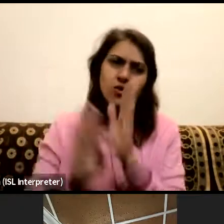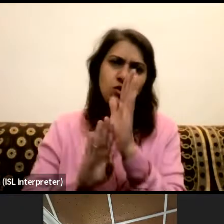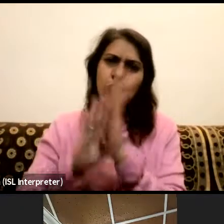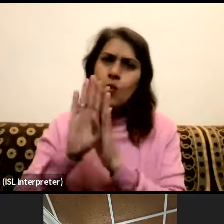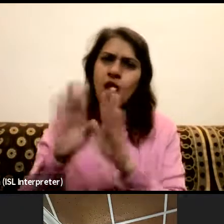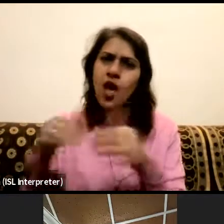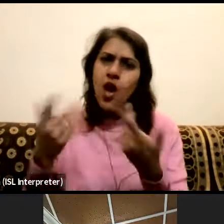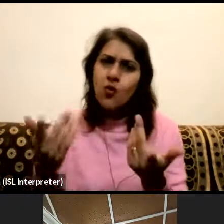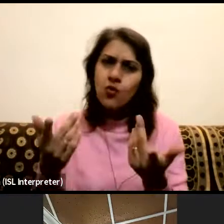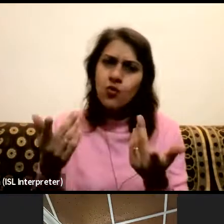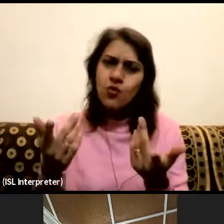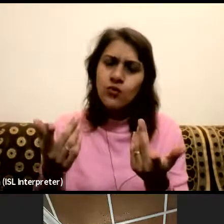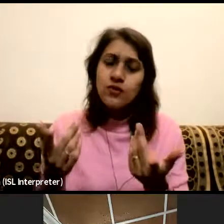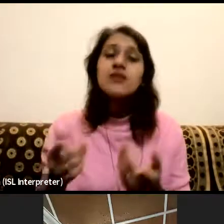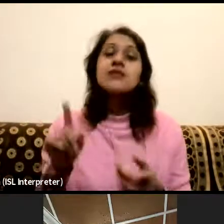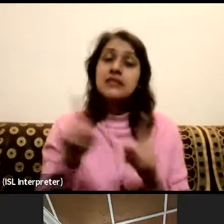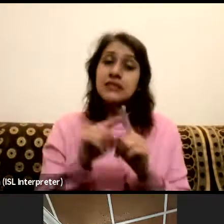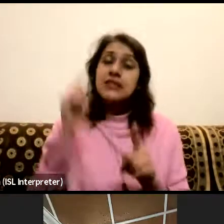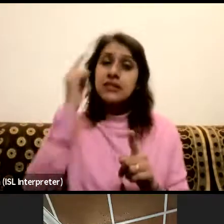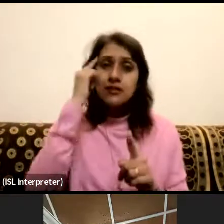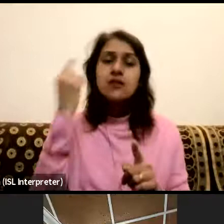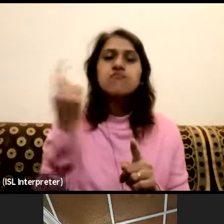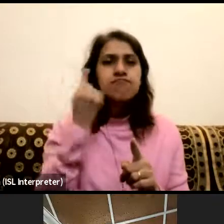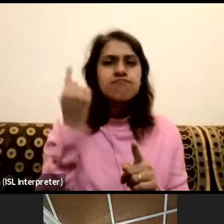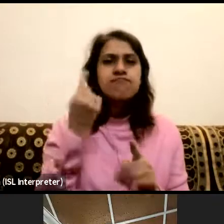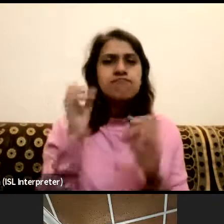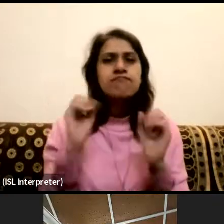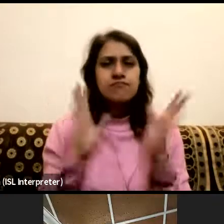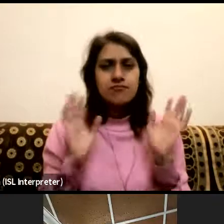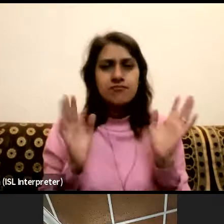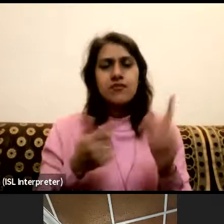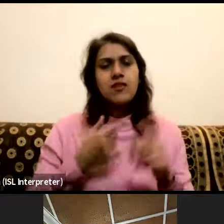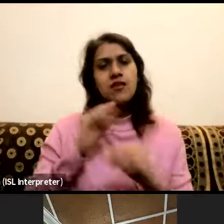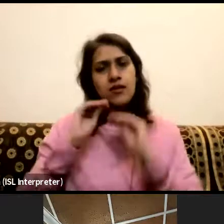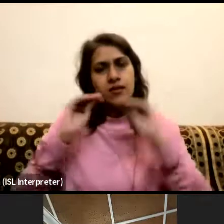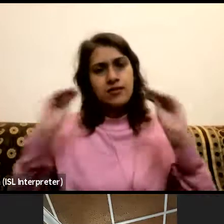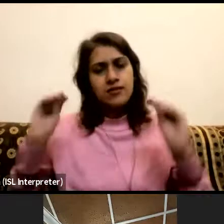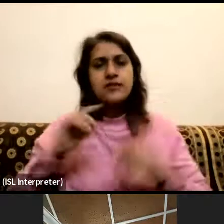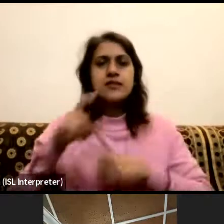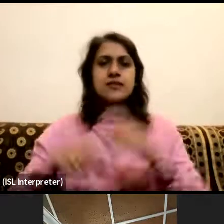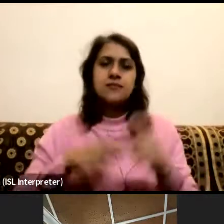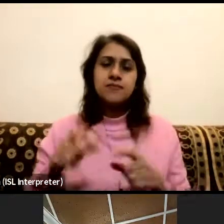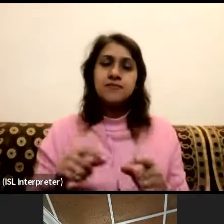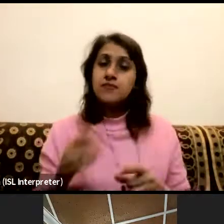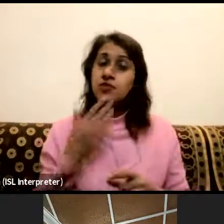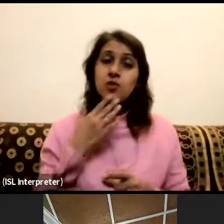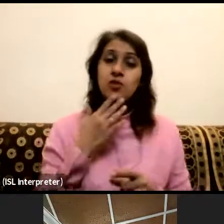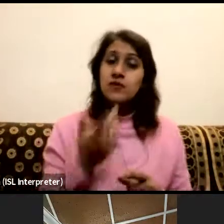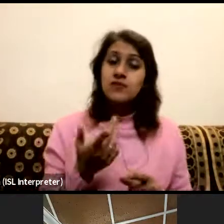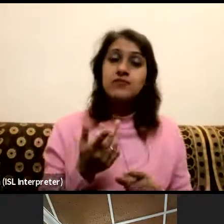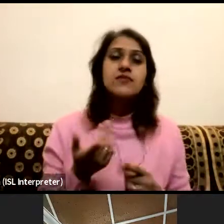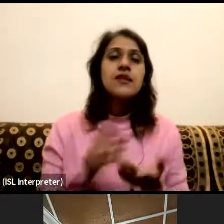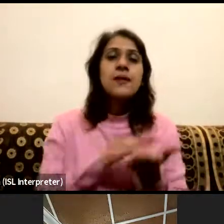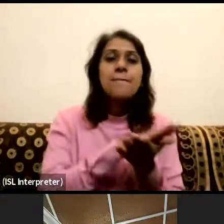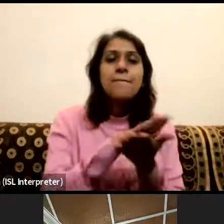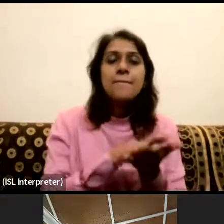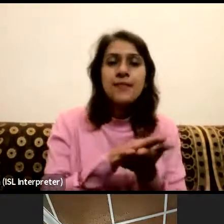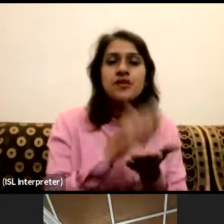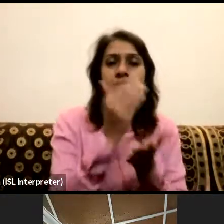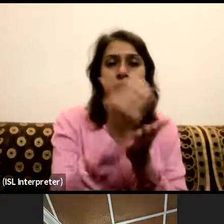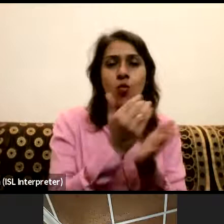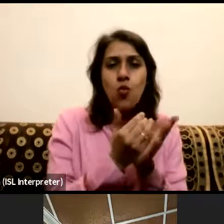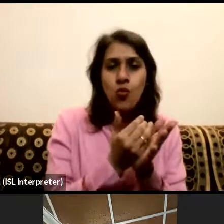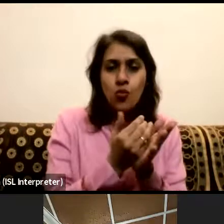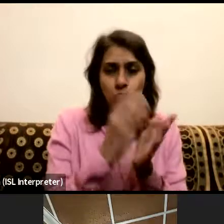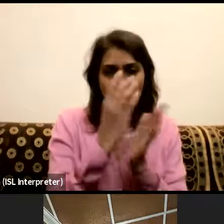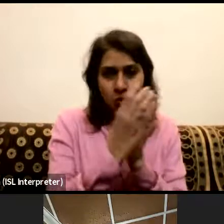development component, if you look at the entire gamut of skill building happening from the foundation programs and